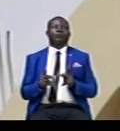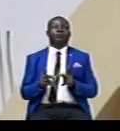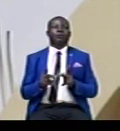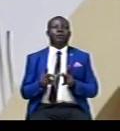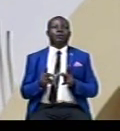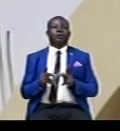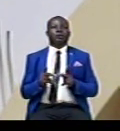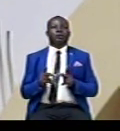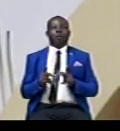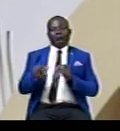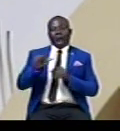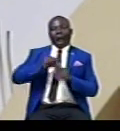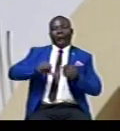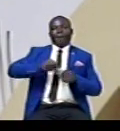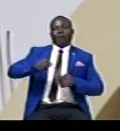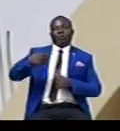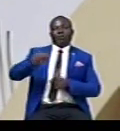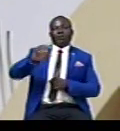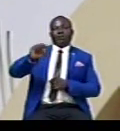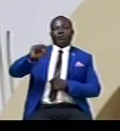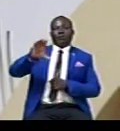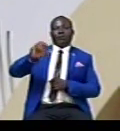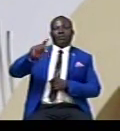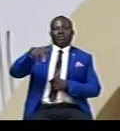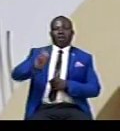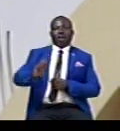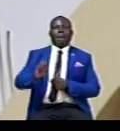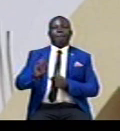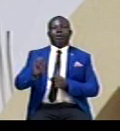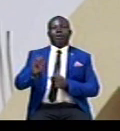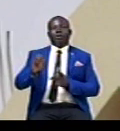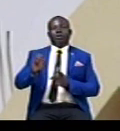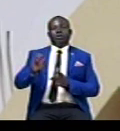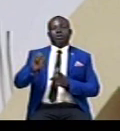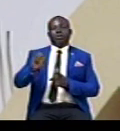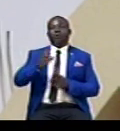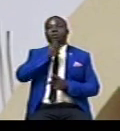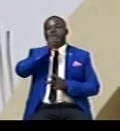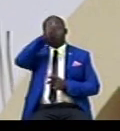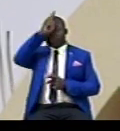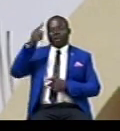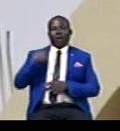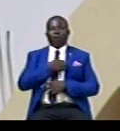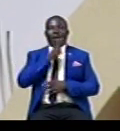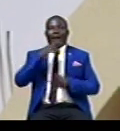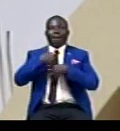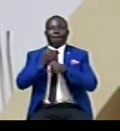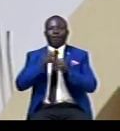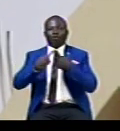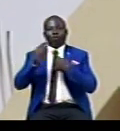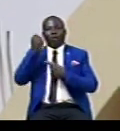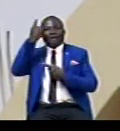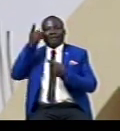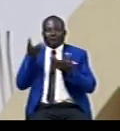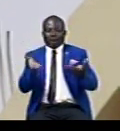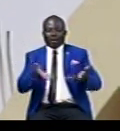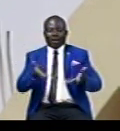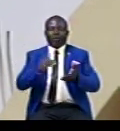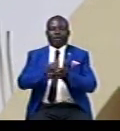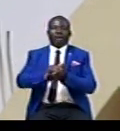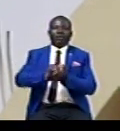about the Escape goats we are made to understand here that Aaron